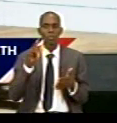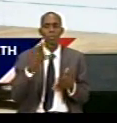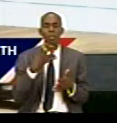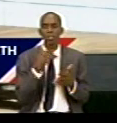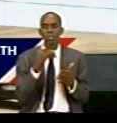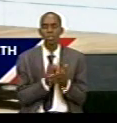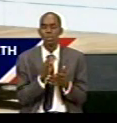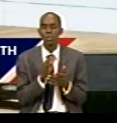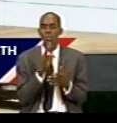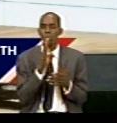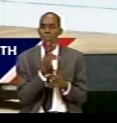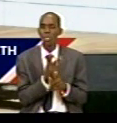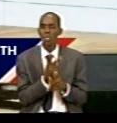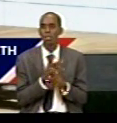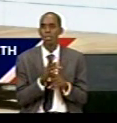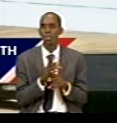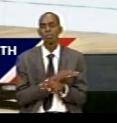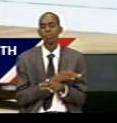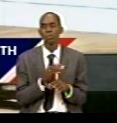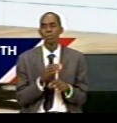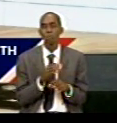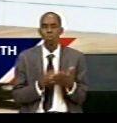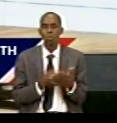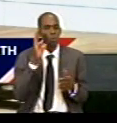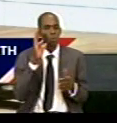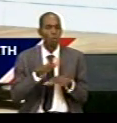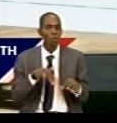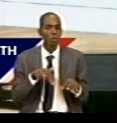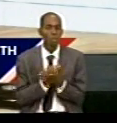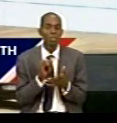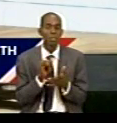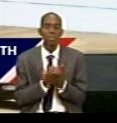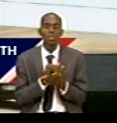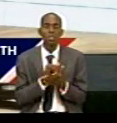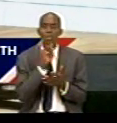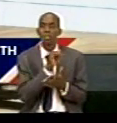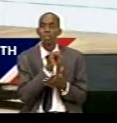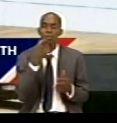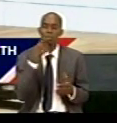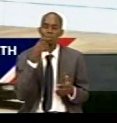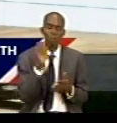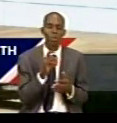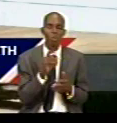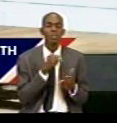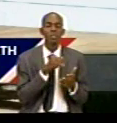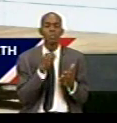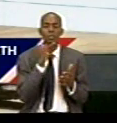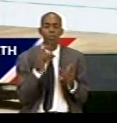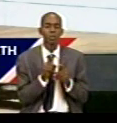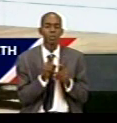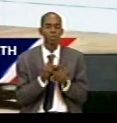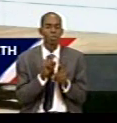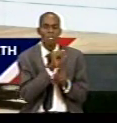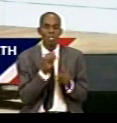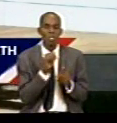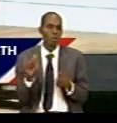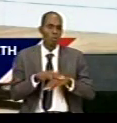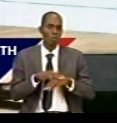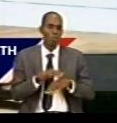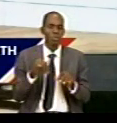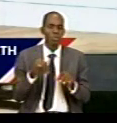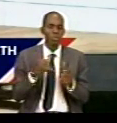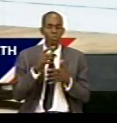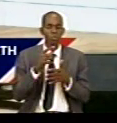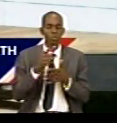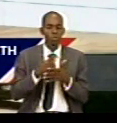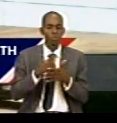yourselves. What do you call that? Well, that's a command, but that's also a warning. It cautions us. You see,